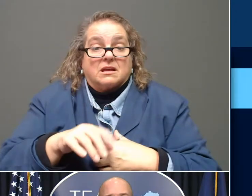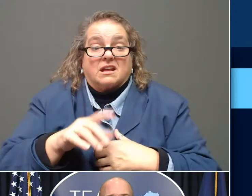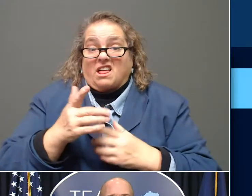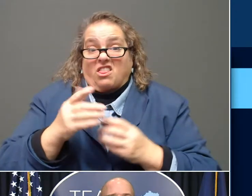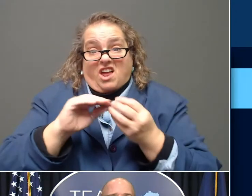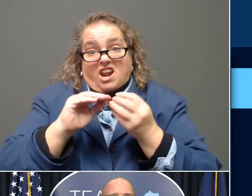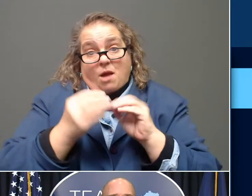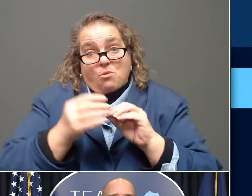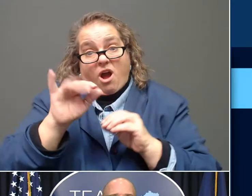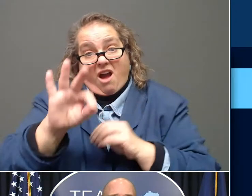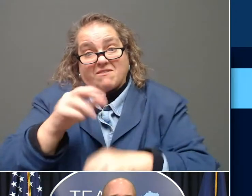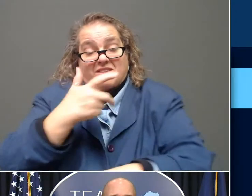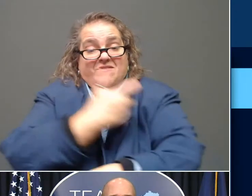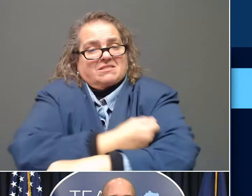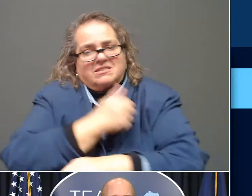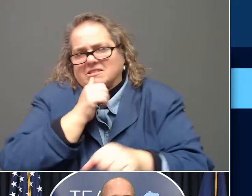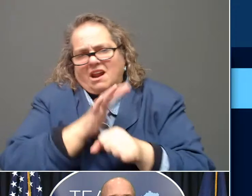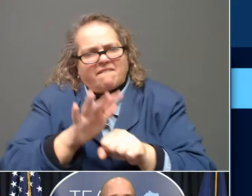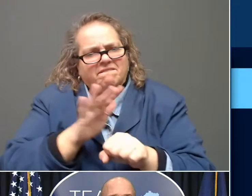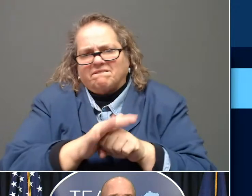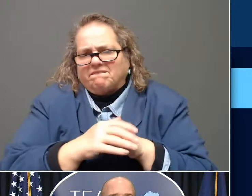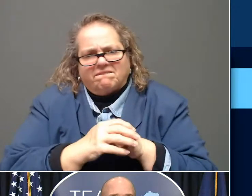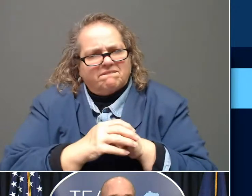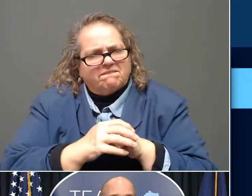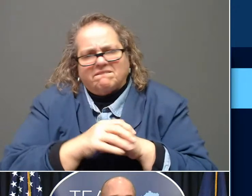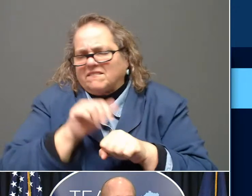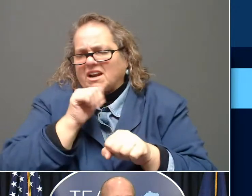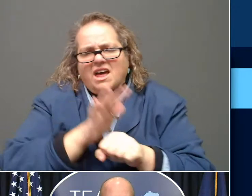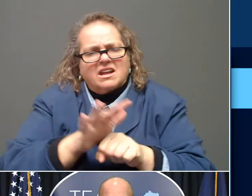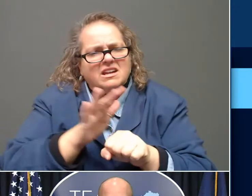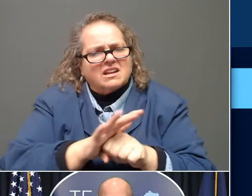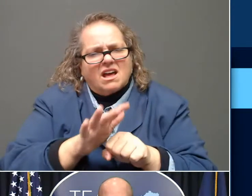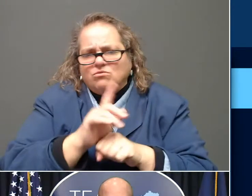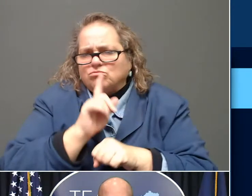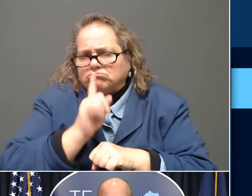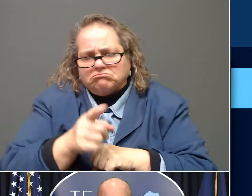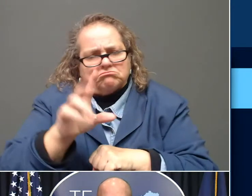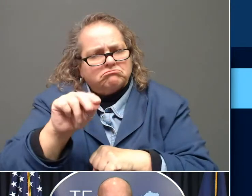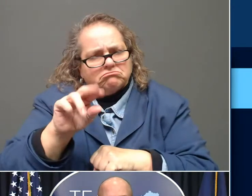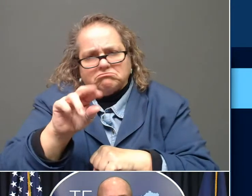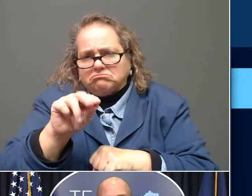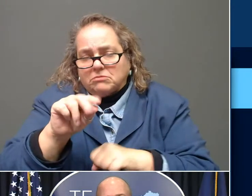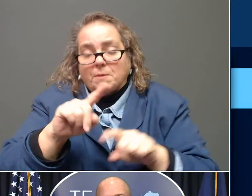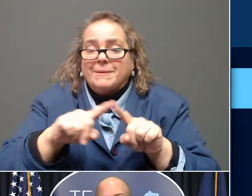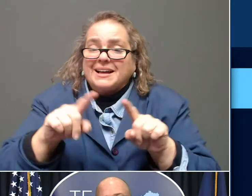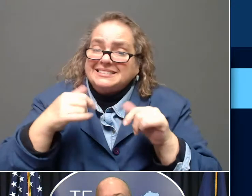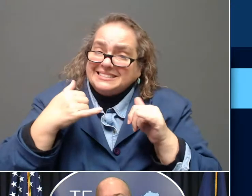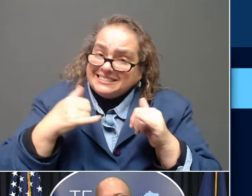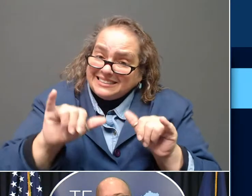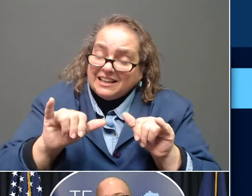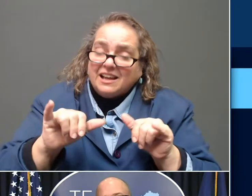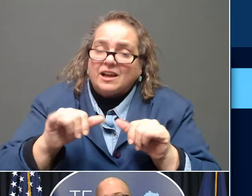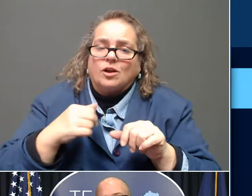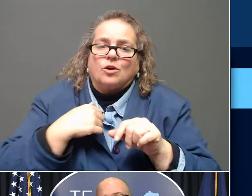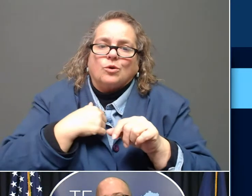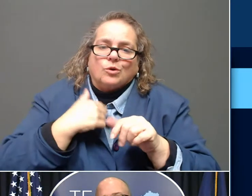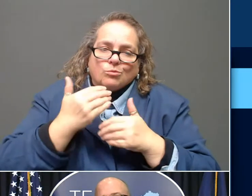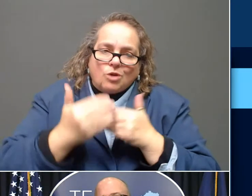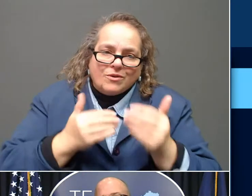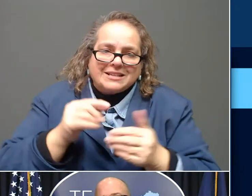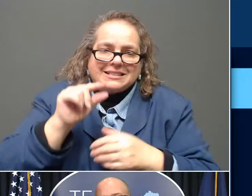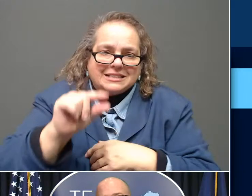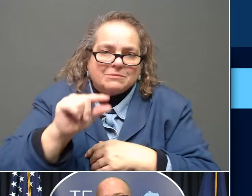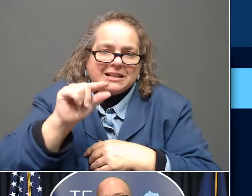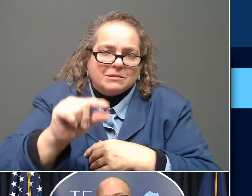of vaccine in order to do specific community outreach in their specific area. So now all 120 counties are